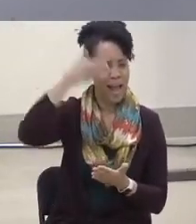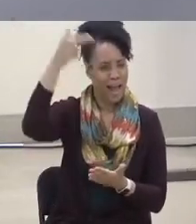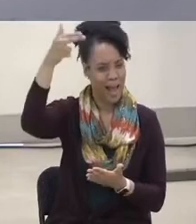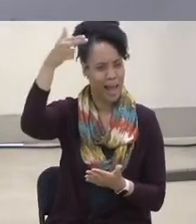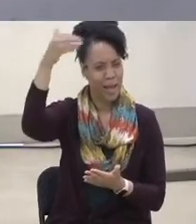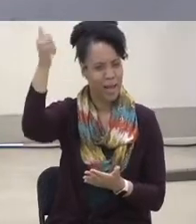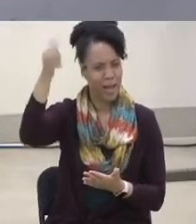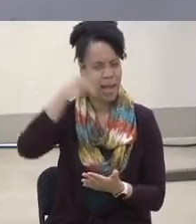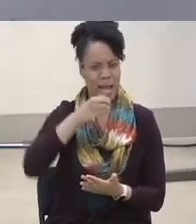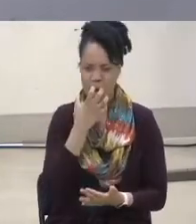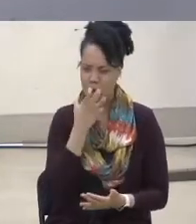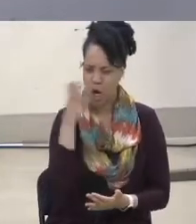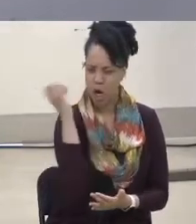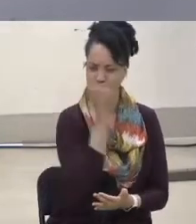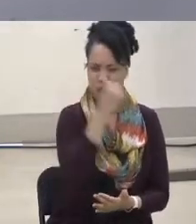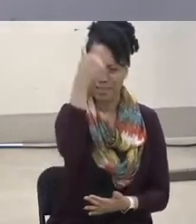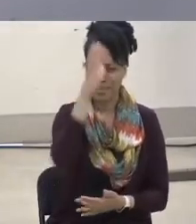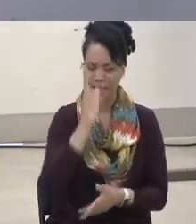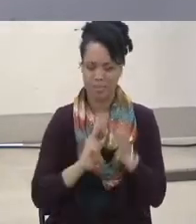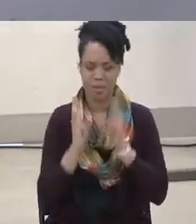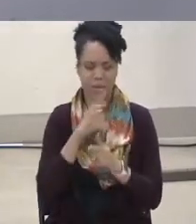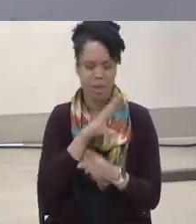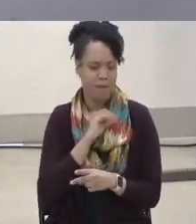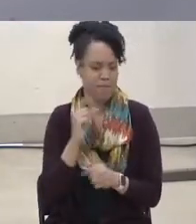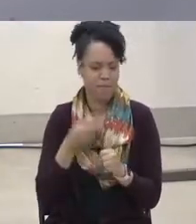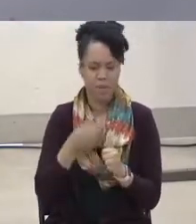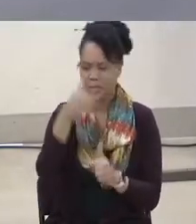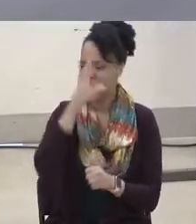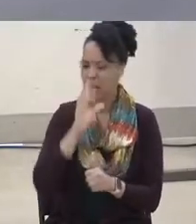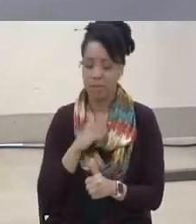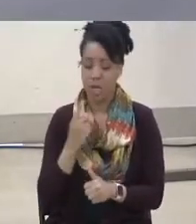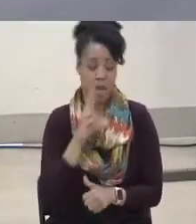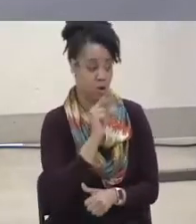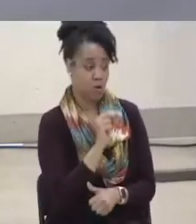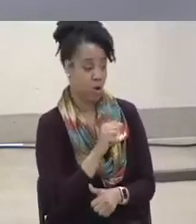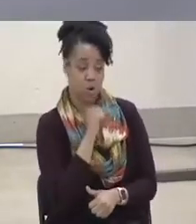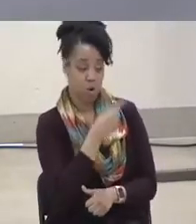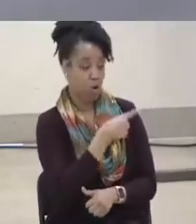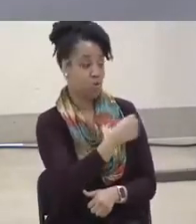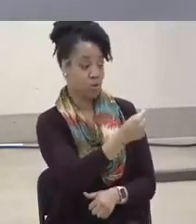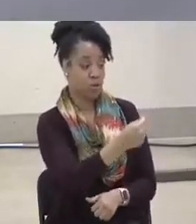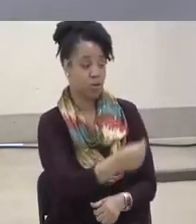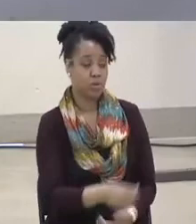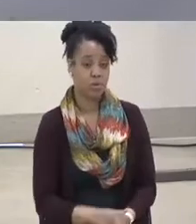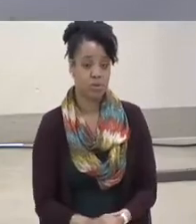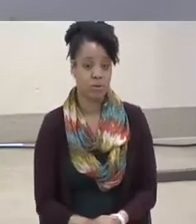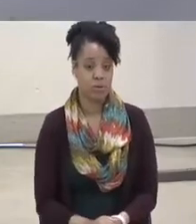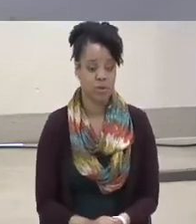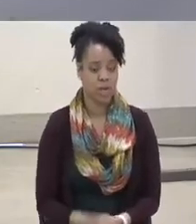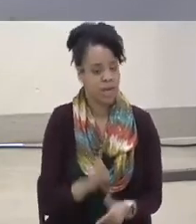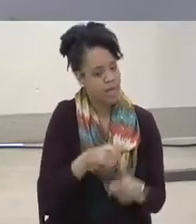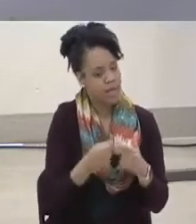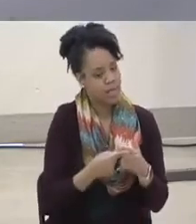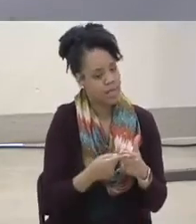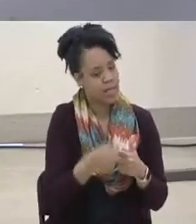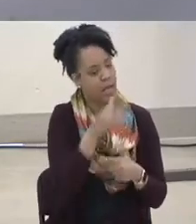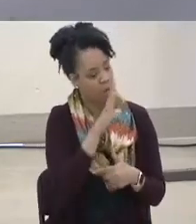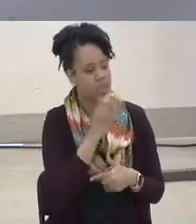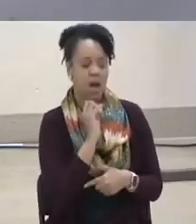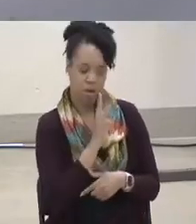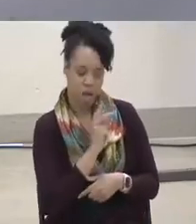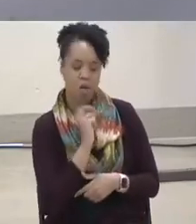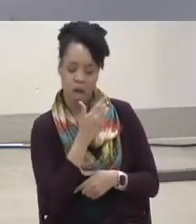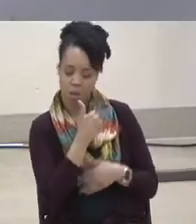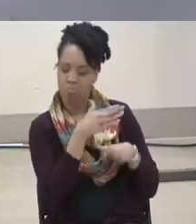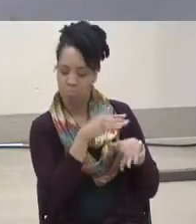And first, God was letting him know, don't you go. Y Dios le decía, no vayas, no vayas. And then God was like, okay, yeah, go